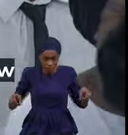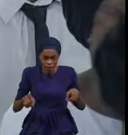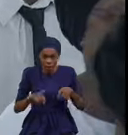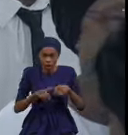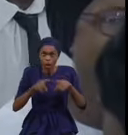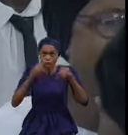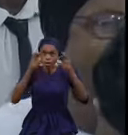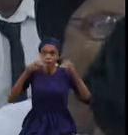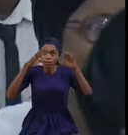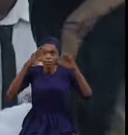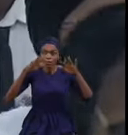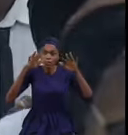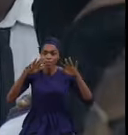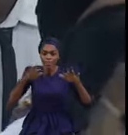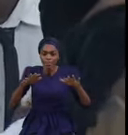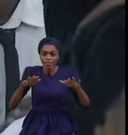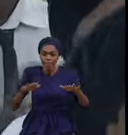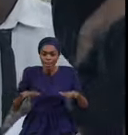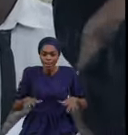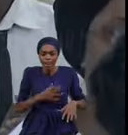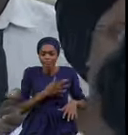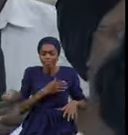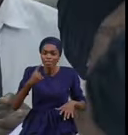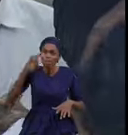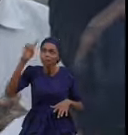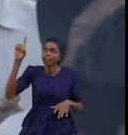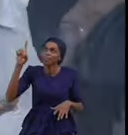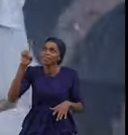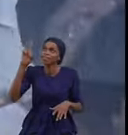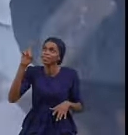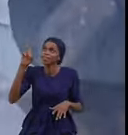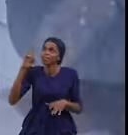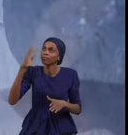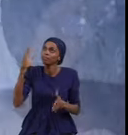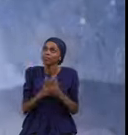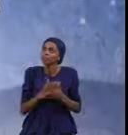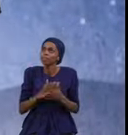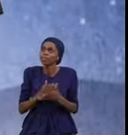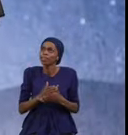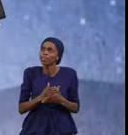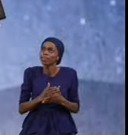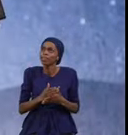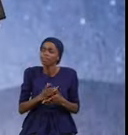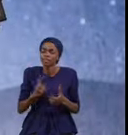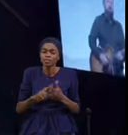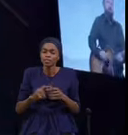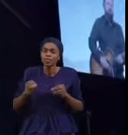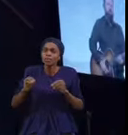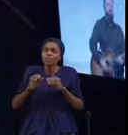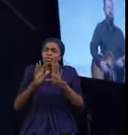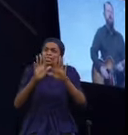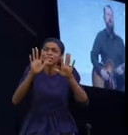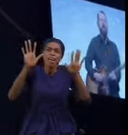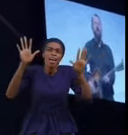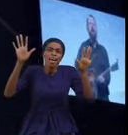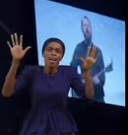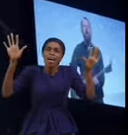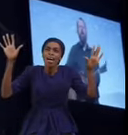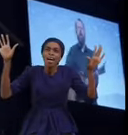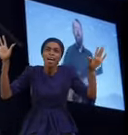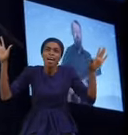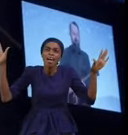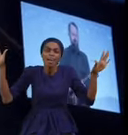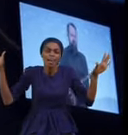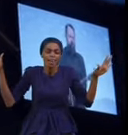dissolve like snow. The sun forbear to shine,